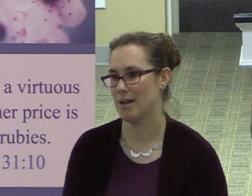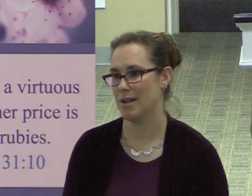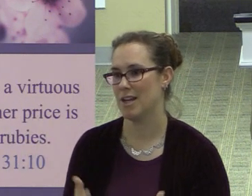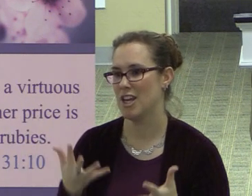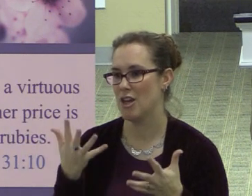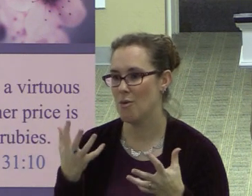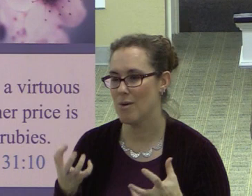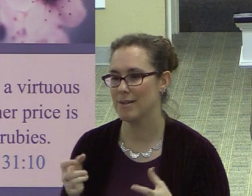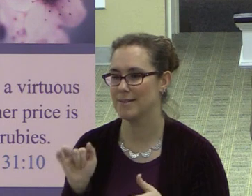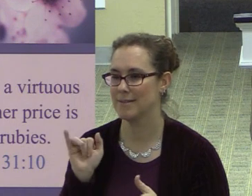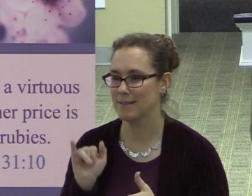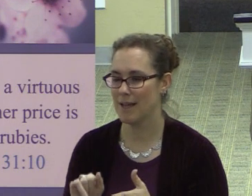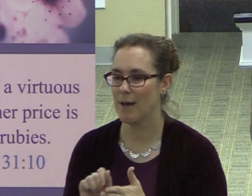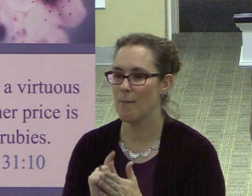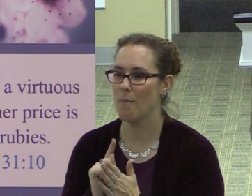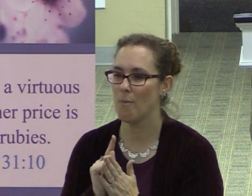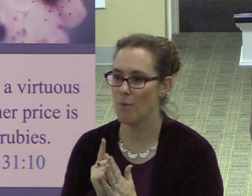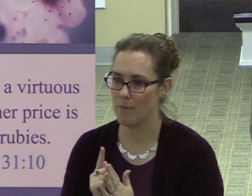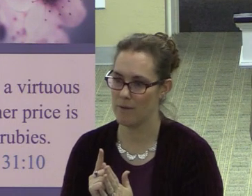wants that moment.